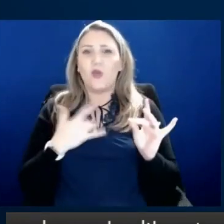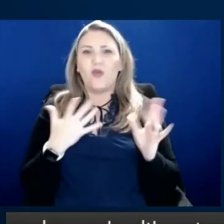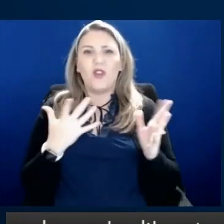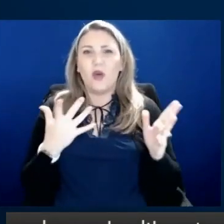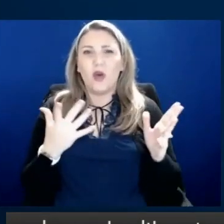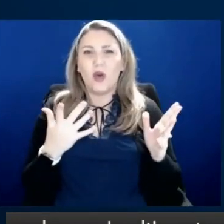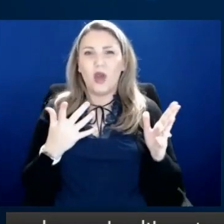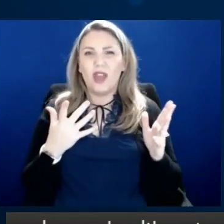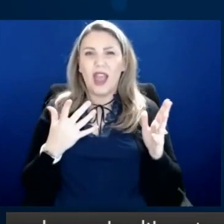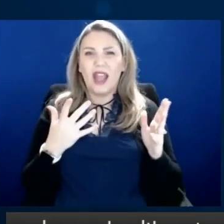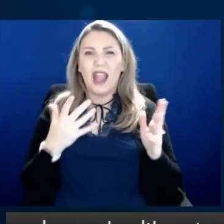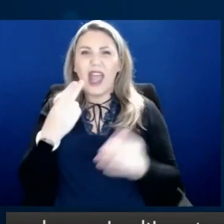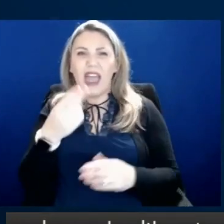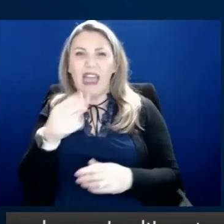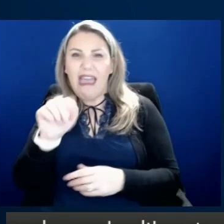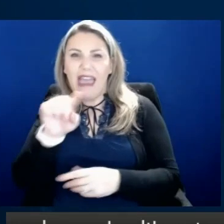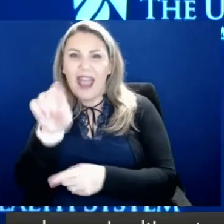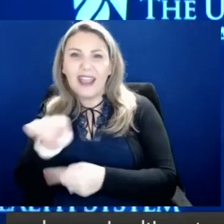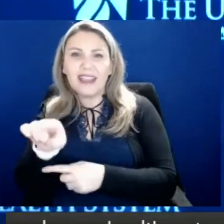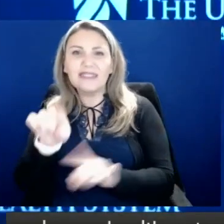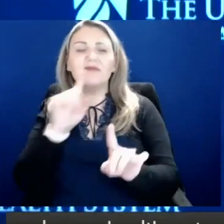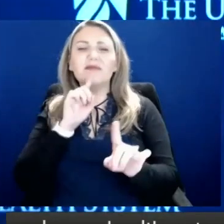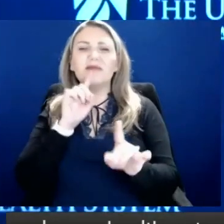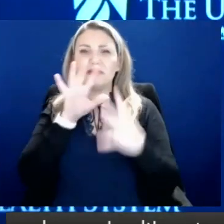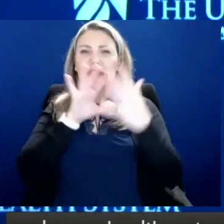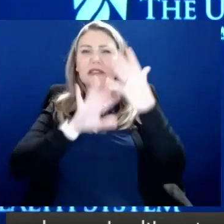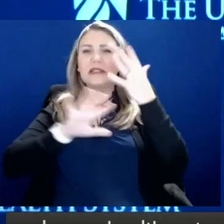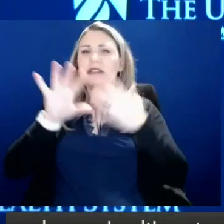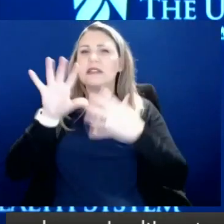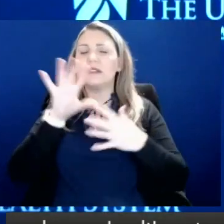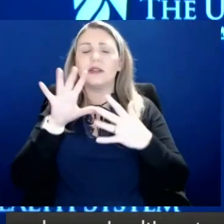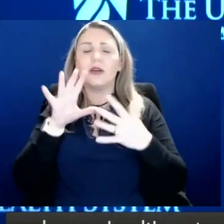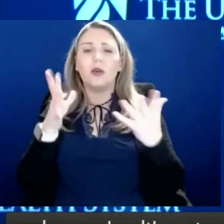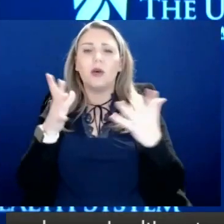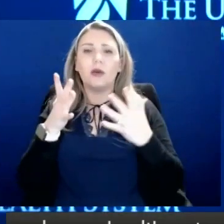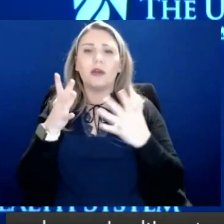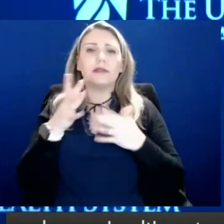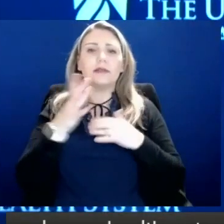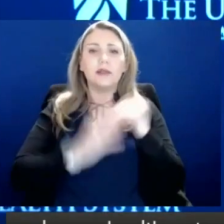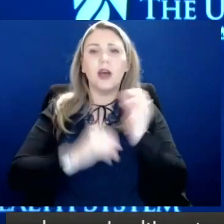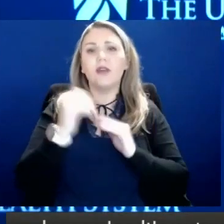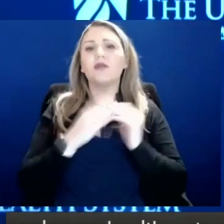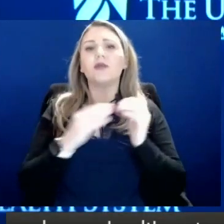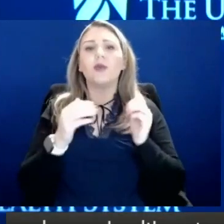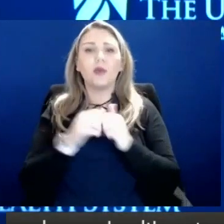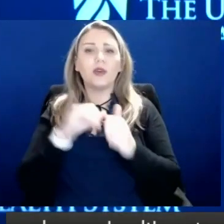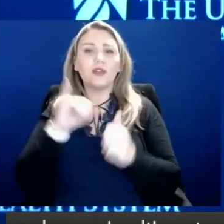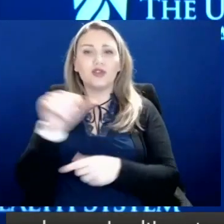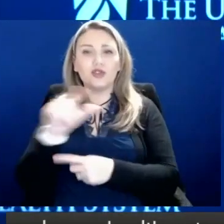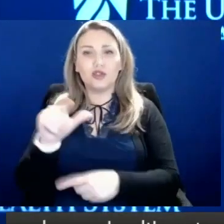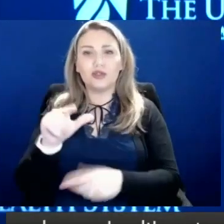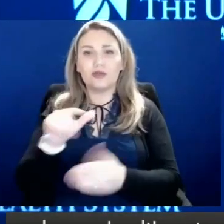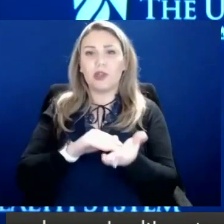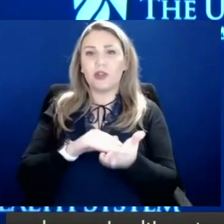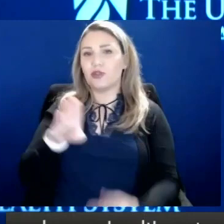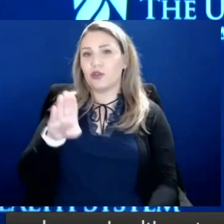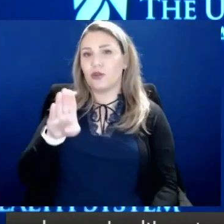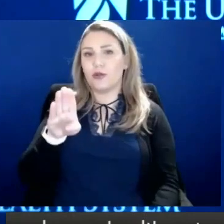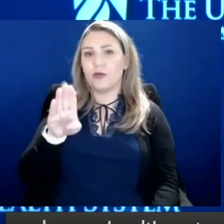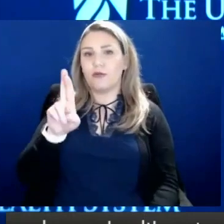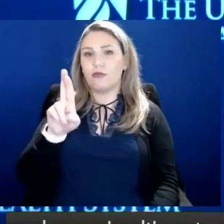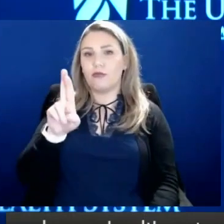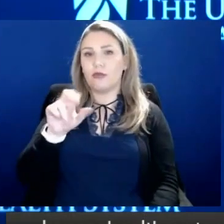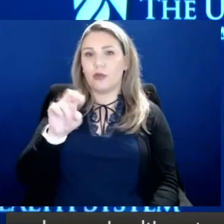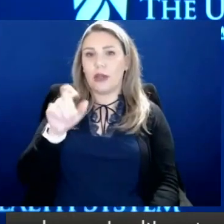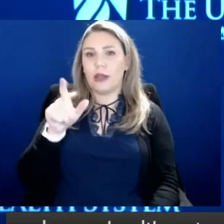was so comforting, what Jill is talking about, is talking to one of the doctors here, Dr. Brandon Comfort, who's got the best name ever